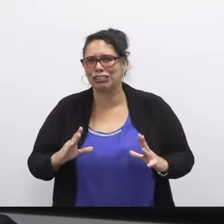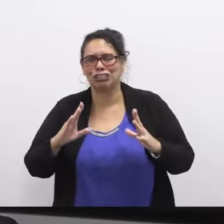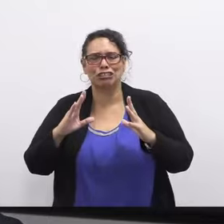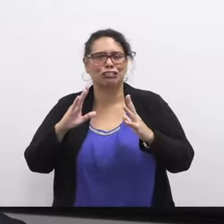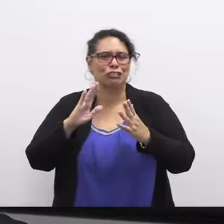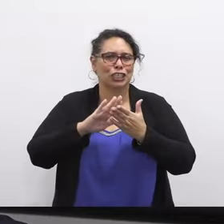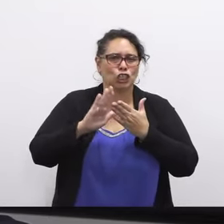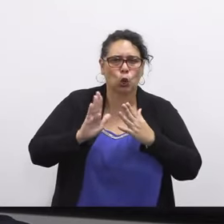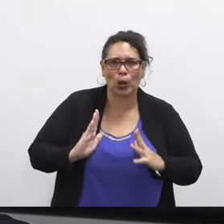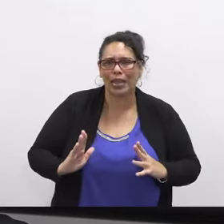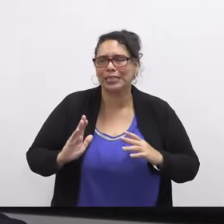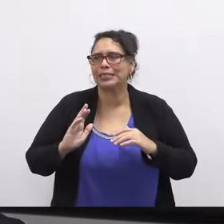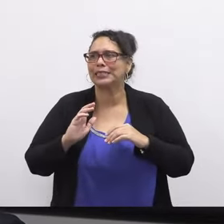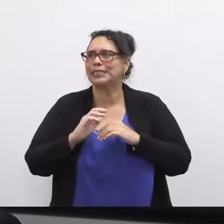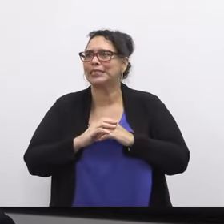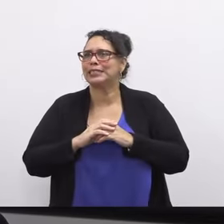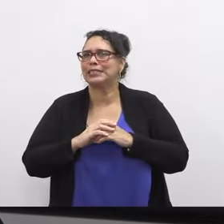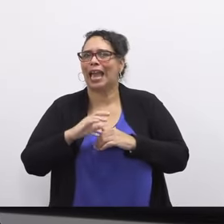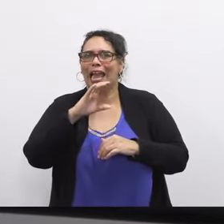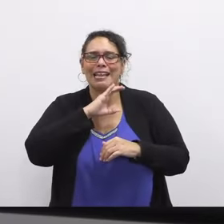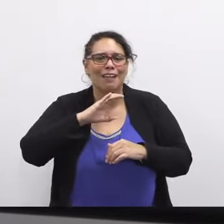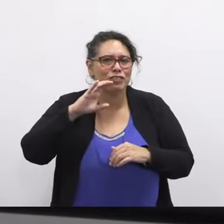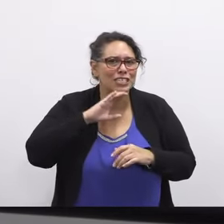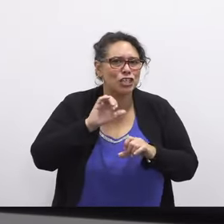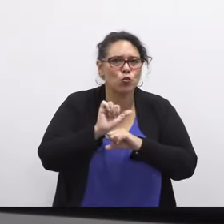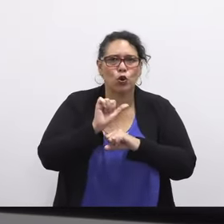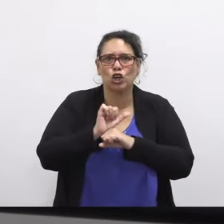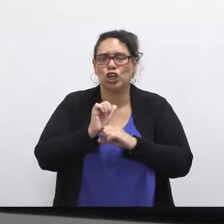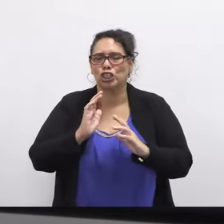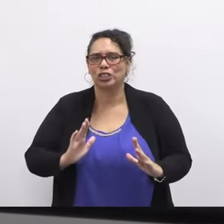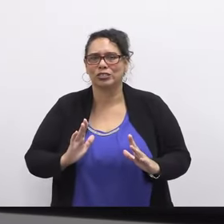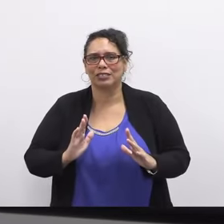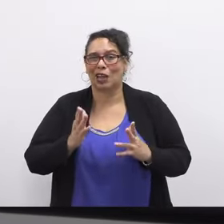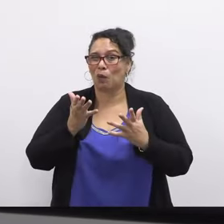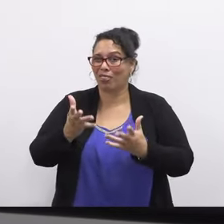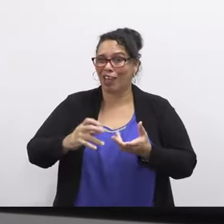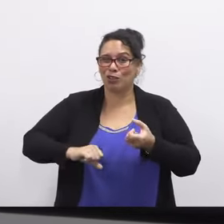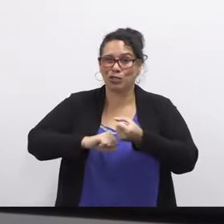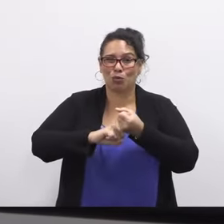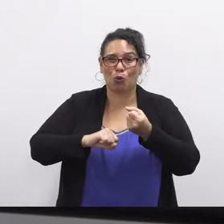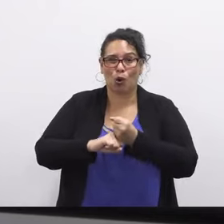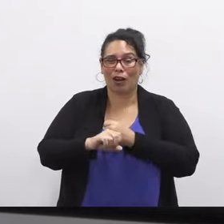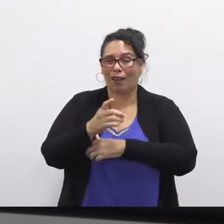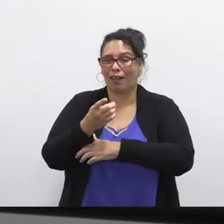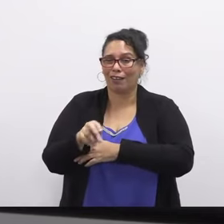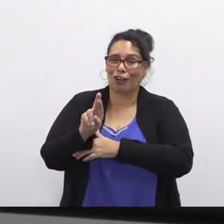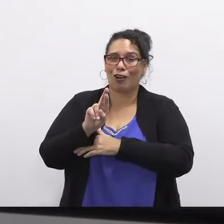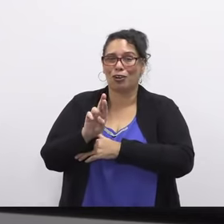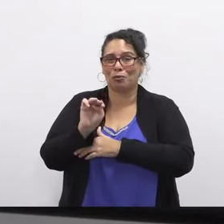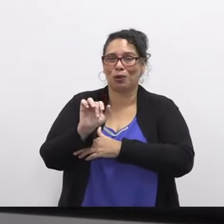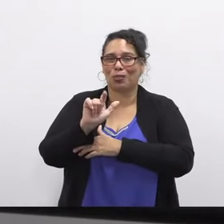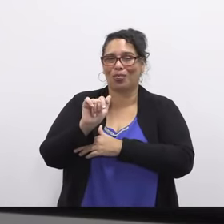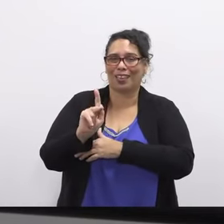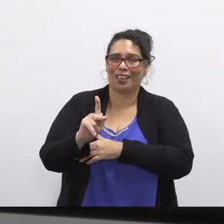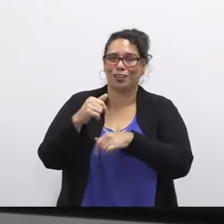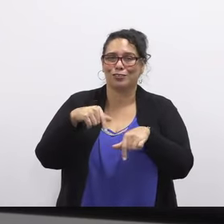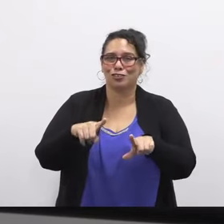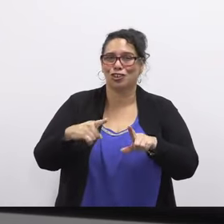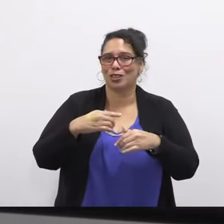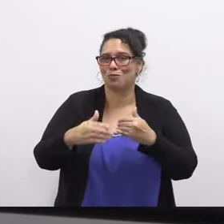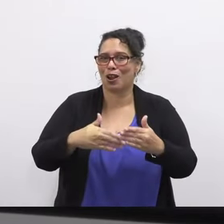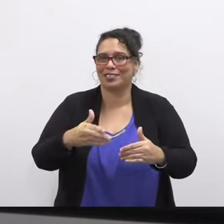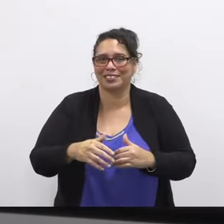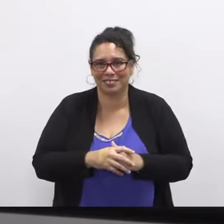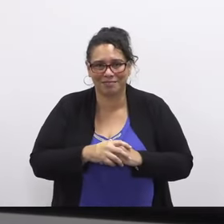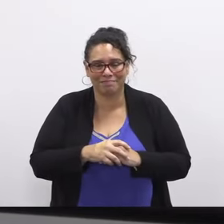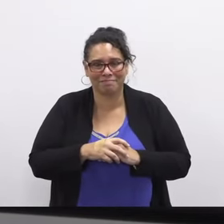custodians and cafeteria workers that were there supporting him through that process. So I know that there